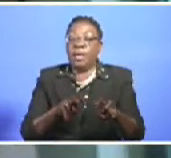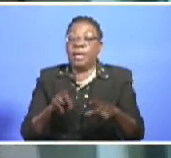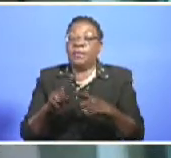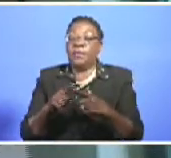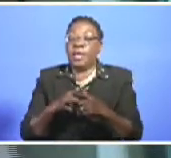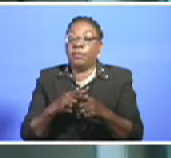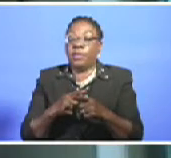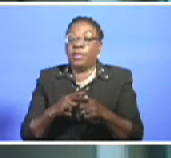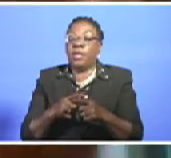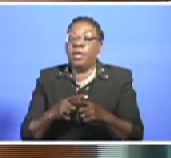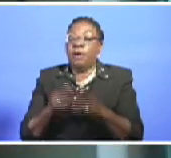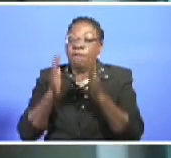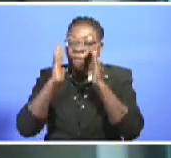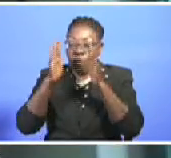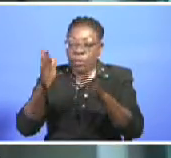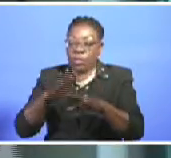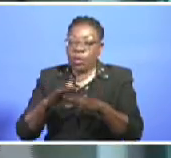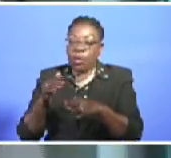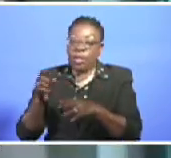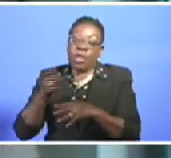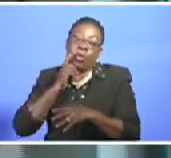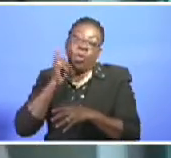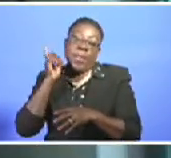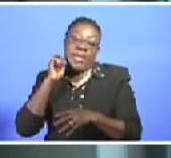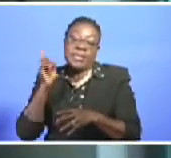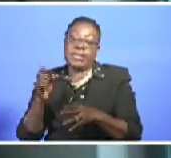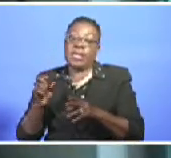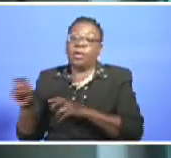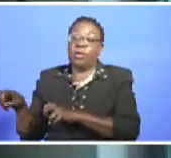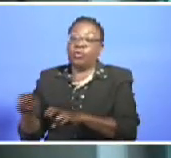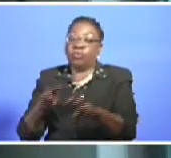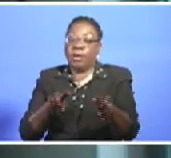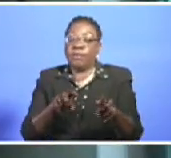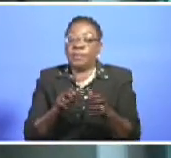to domestic travel. And who knows, maybe 1 week from today I'll be back here talking